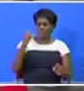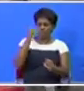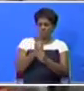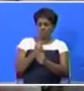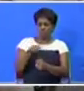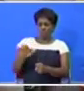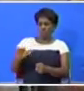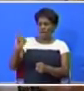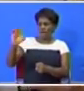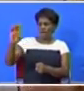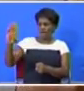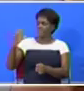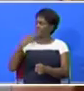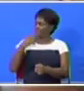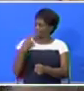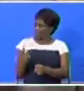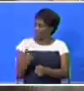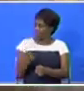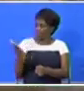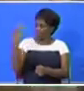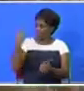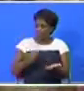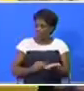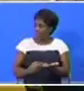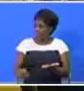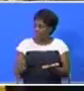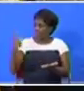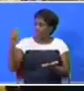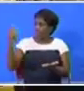The IEBC stated categorically last week that the